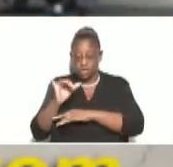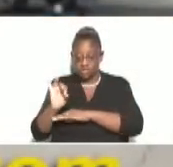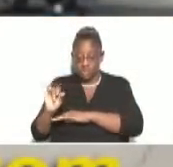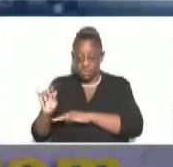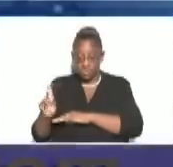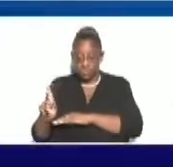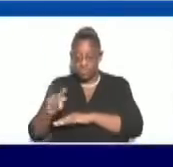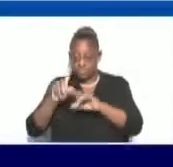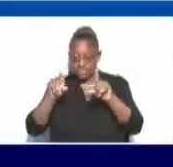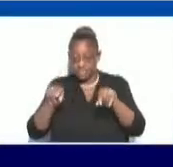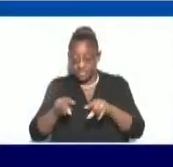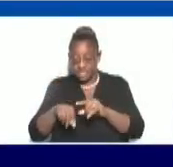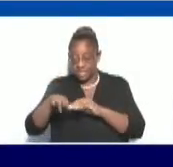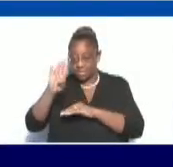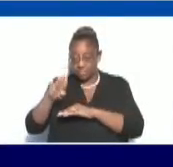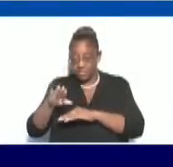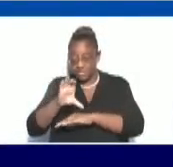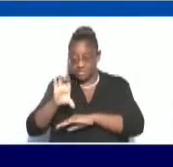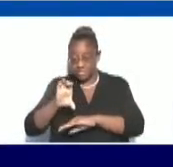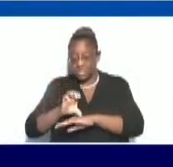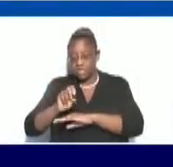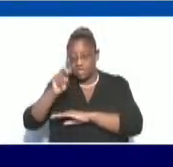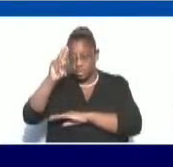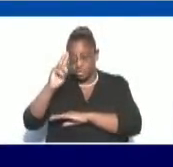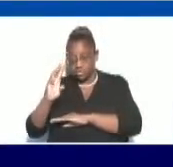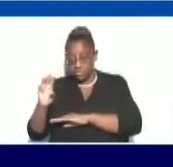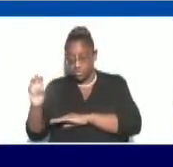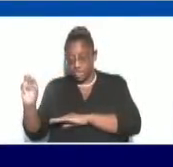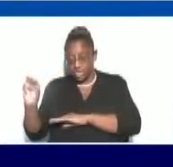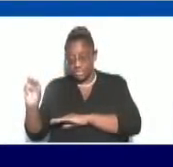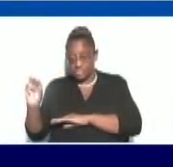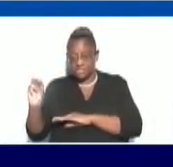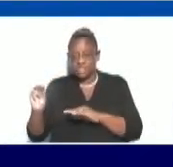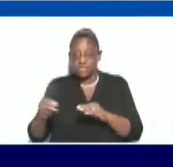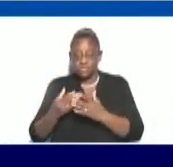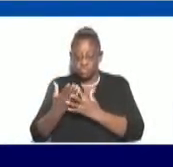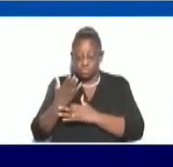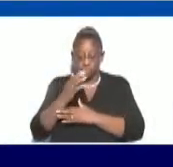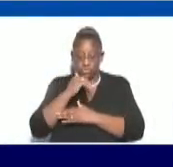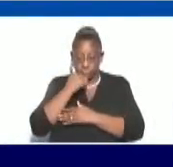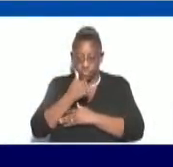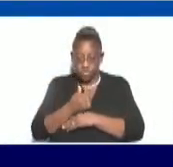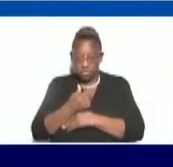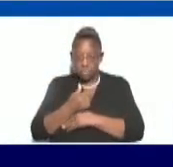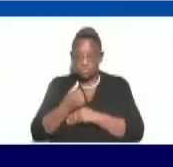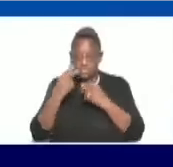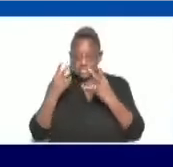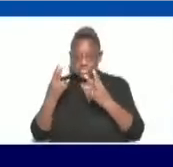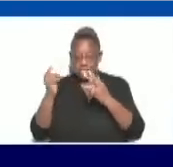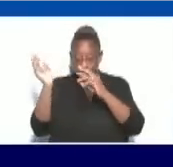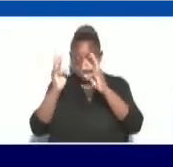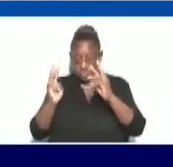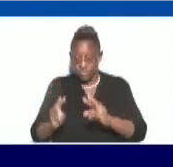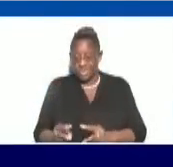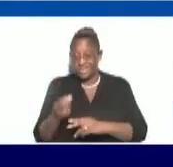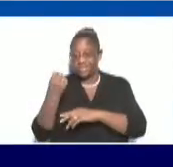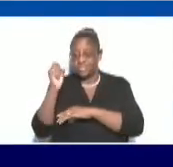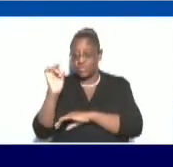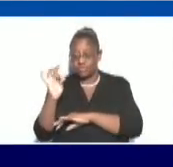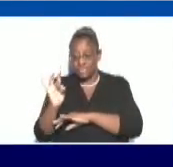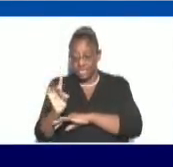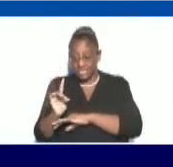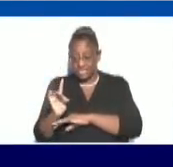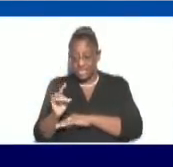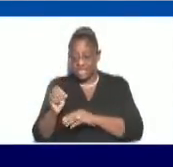FYP, the Tile King, and the Paint Setter. In the Northwestern Islands through tomorrow, northwest to north winds Bahamas, those speeds are going to be around 12 to 18 knots